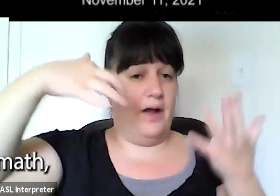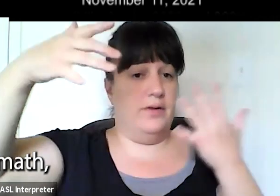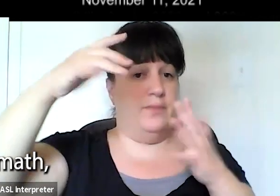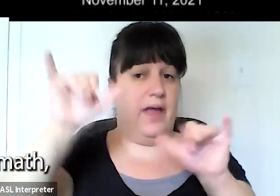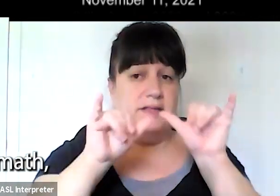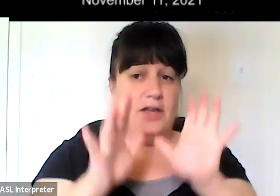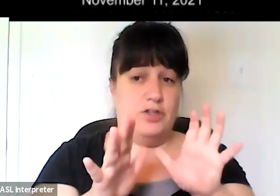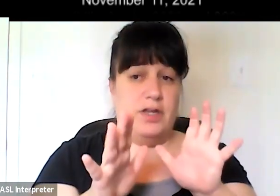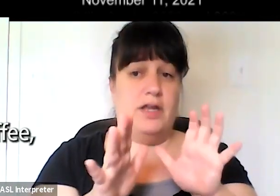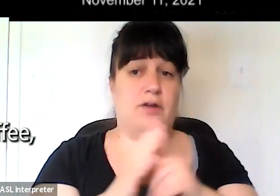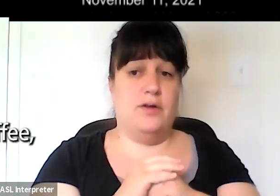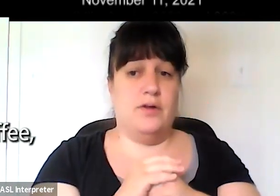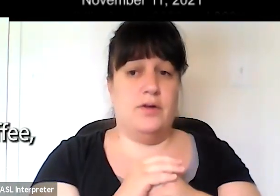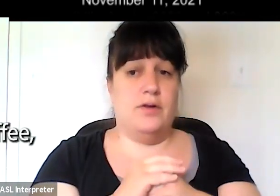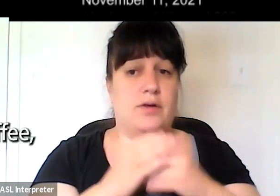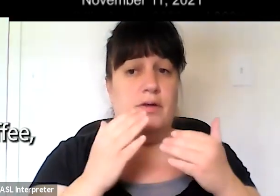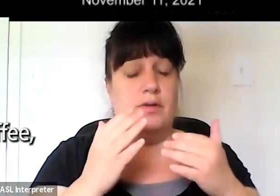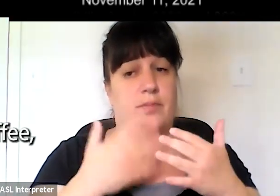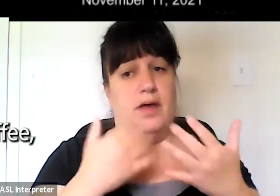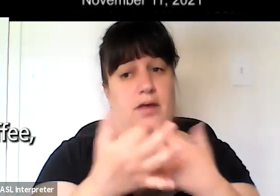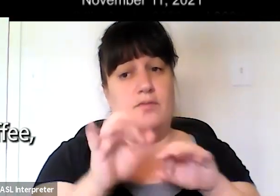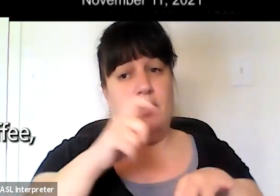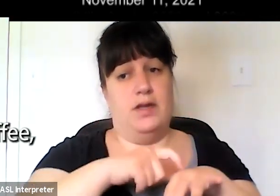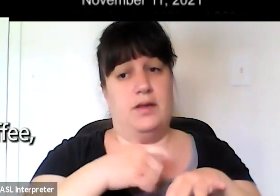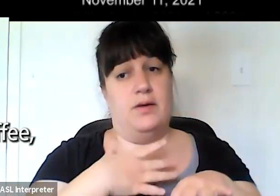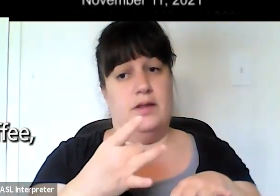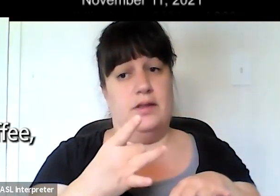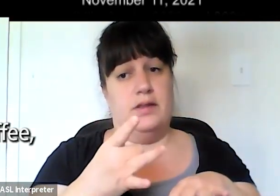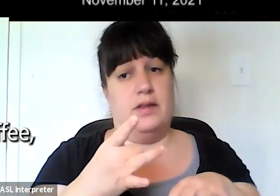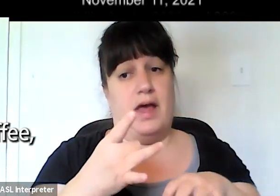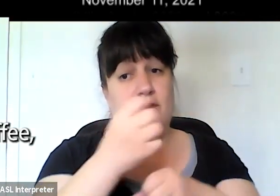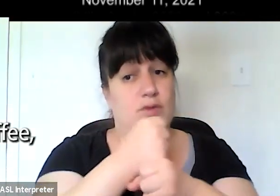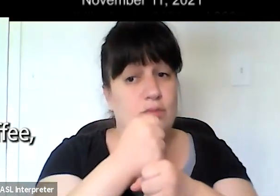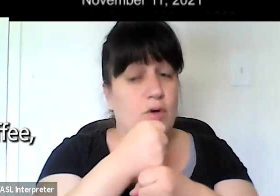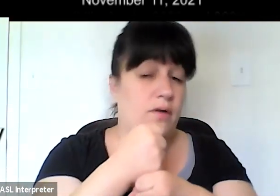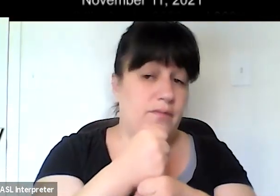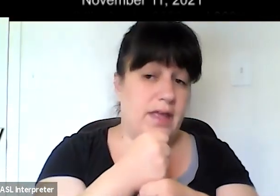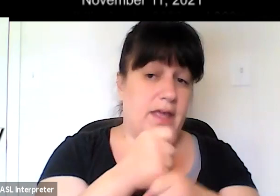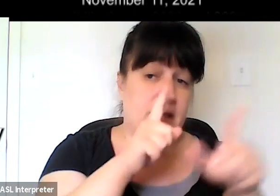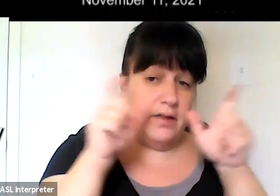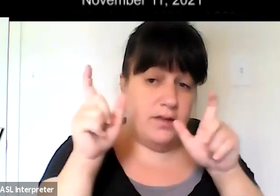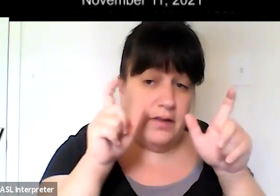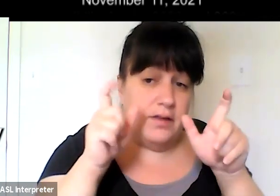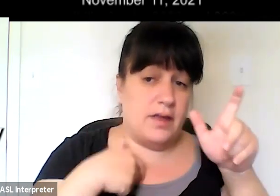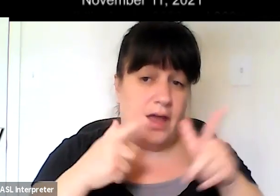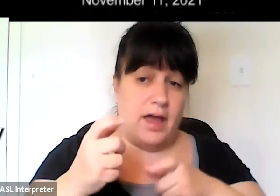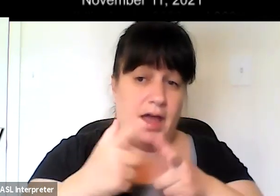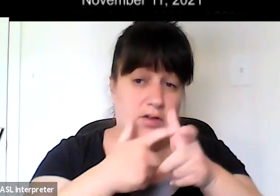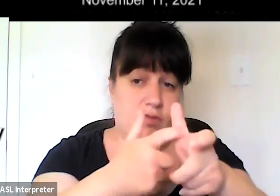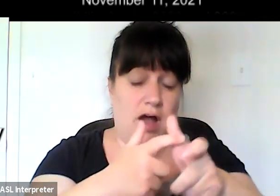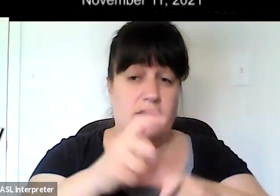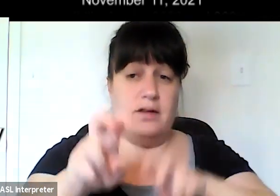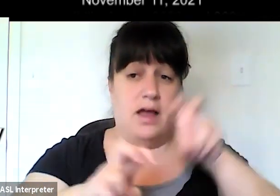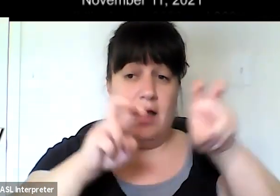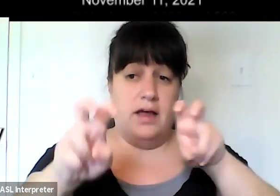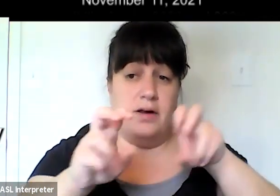a polymath. And in my free time, I like to brew coffee, do astrophotography. I run, hike, and I